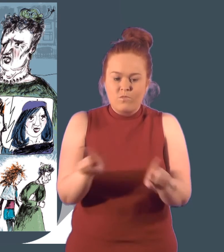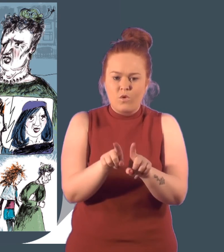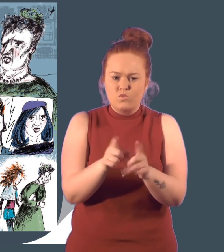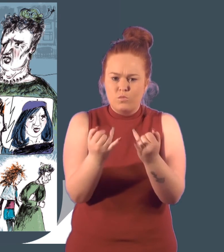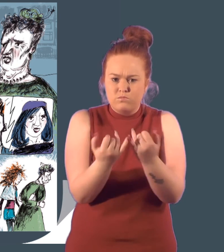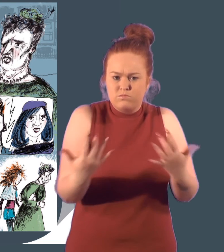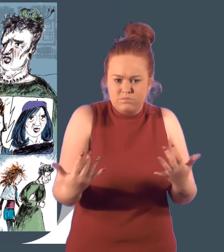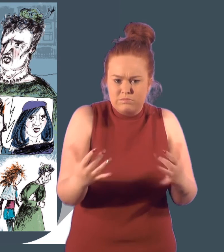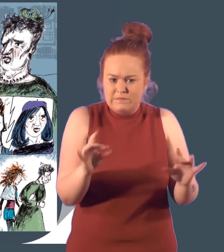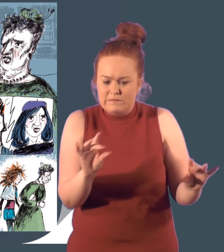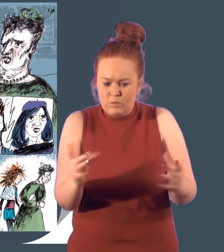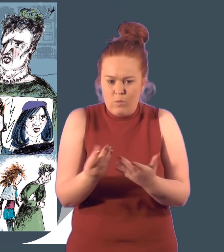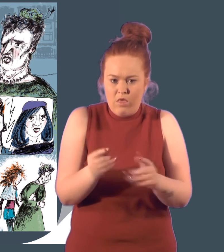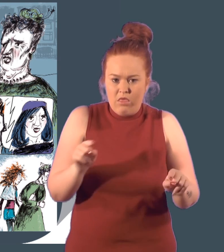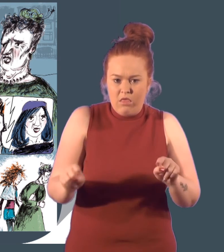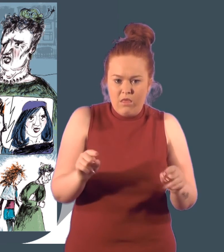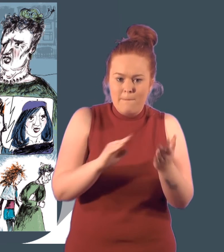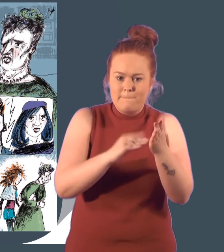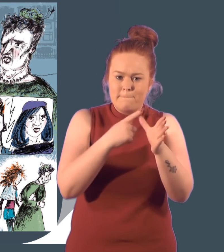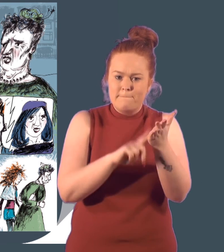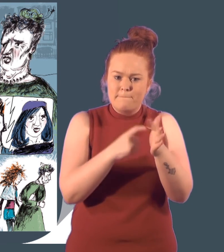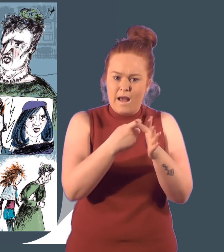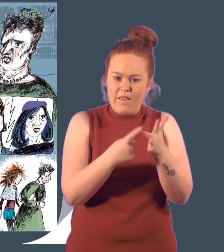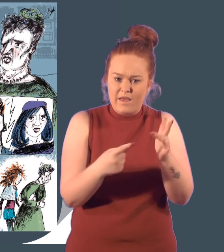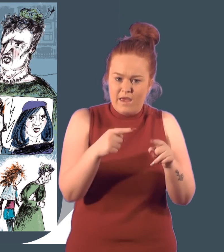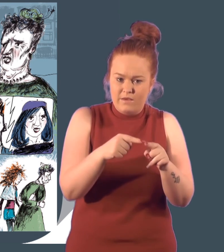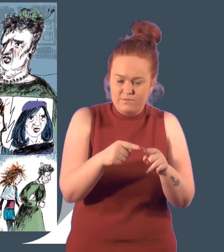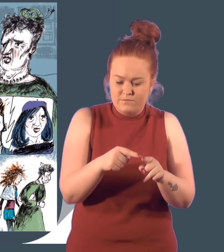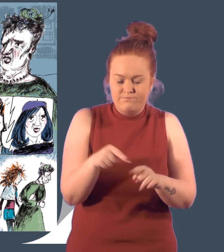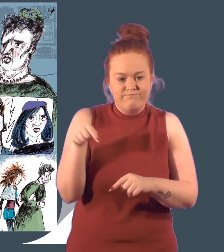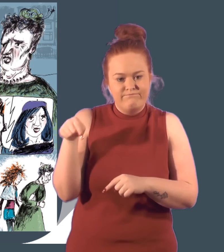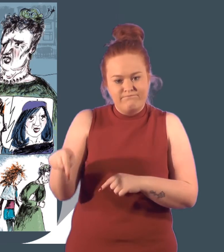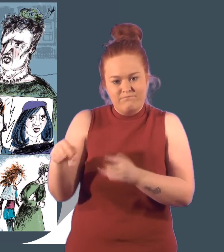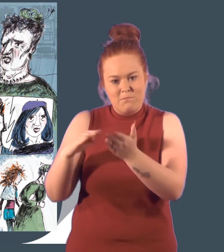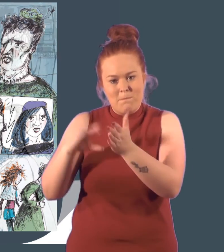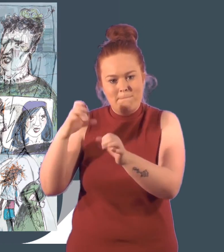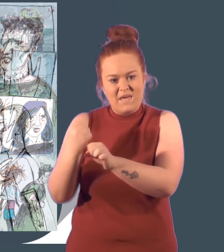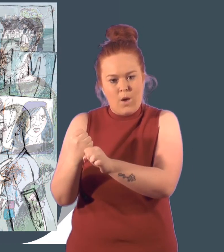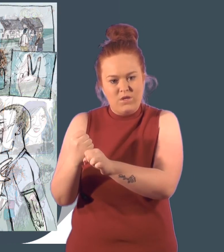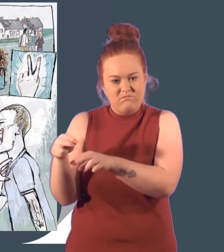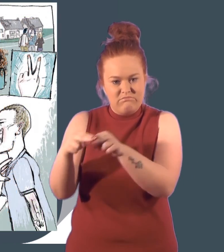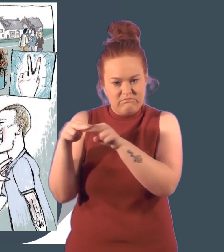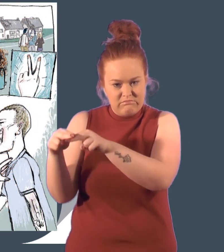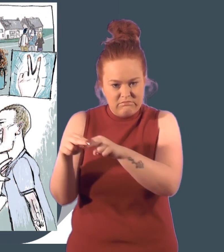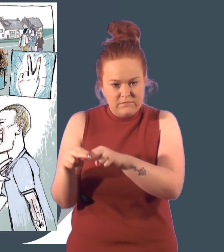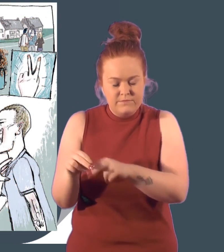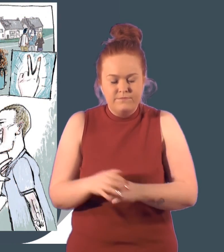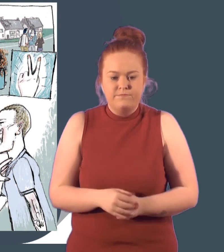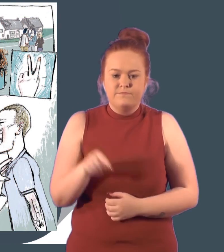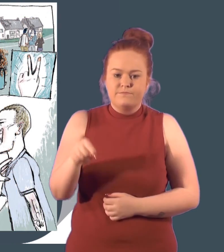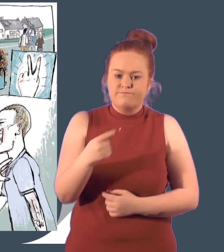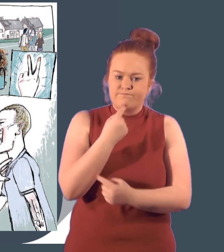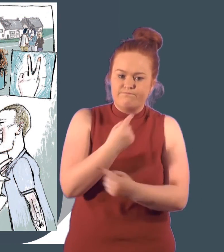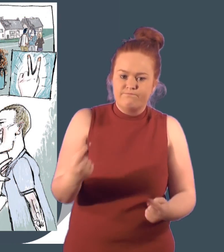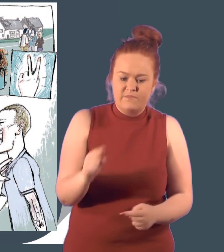of suspense, a bit of tension in the air, because Malky here on the McGowan side, he was mentioned